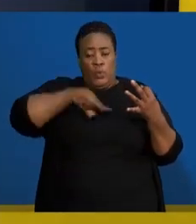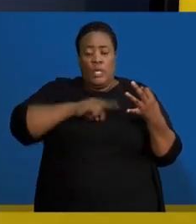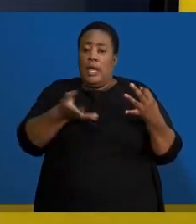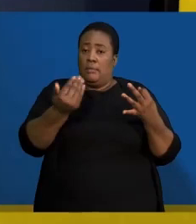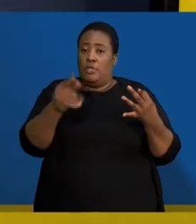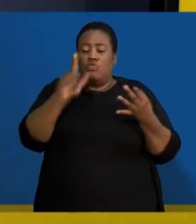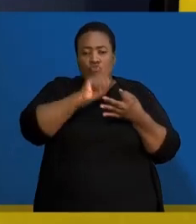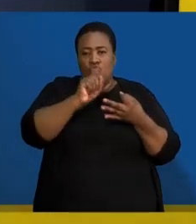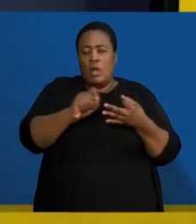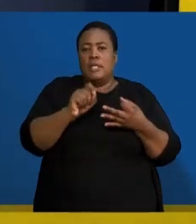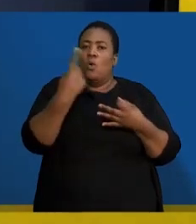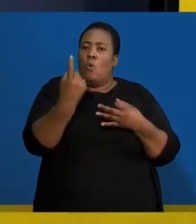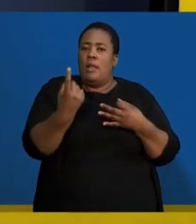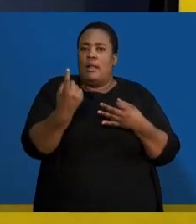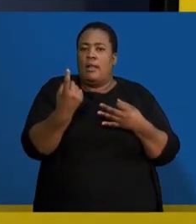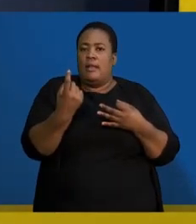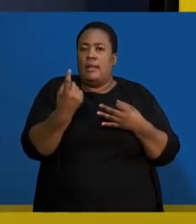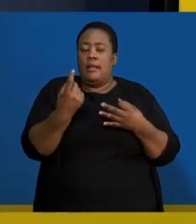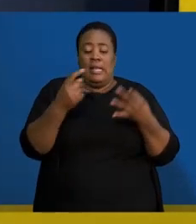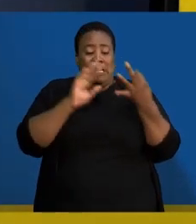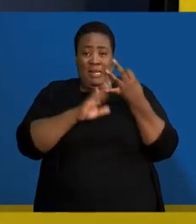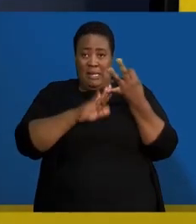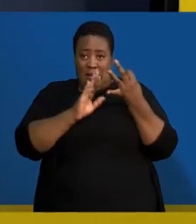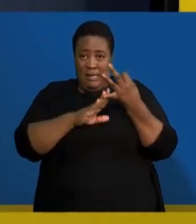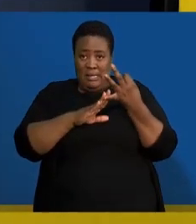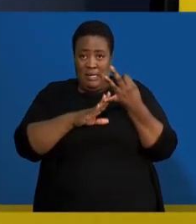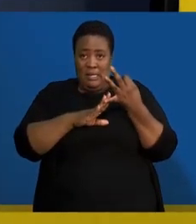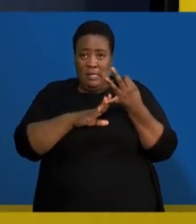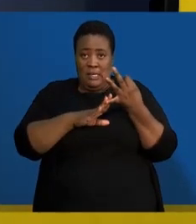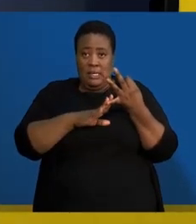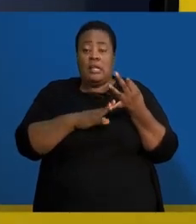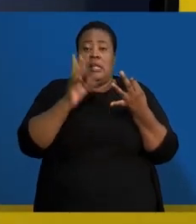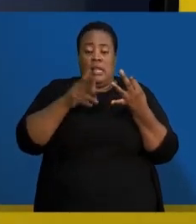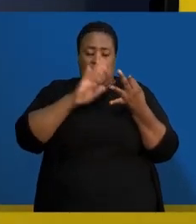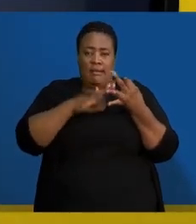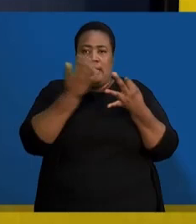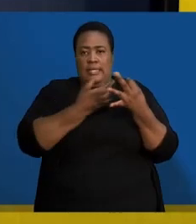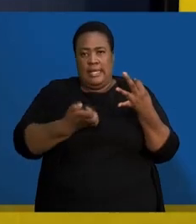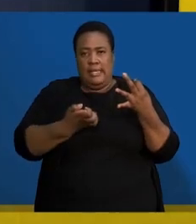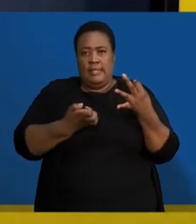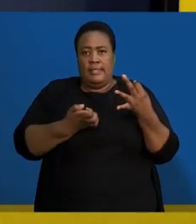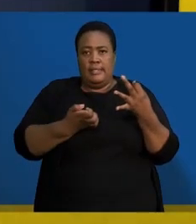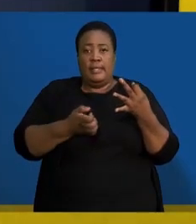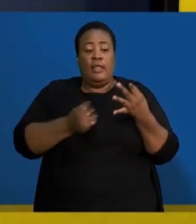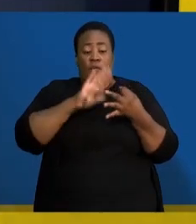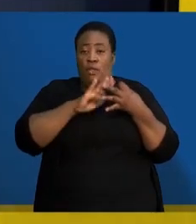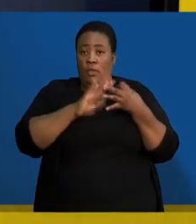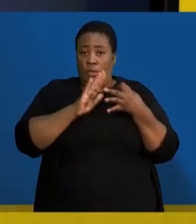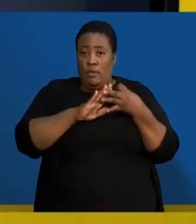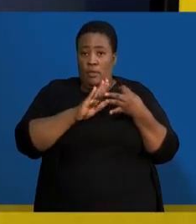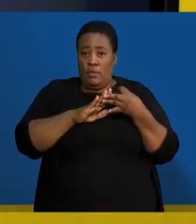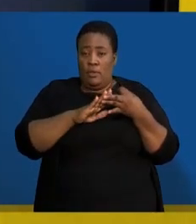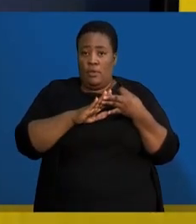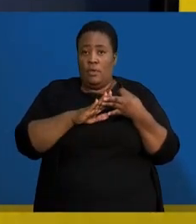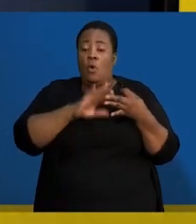to write at least one source-based question and then one essay. And then for the third question,